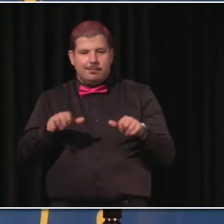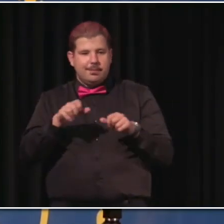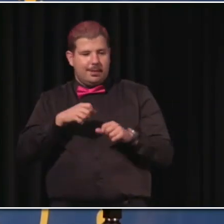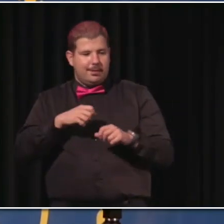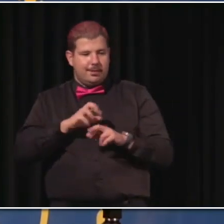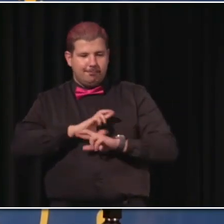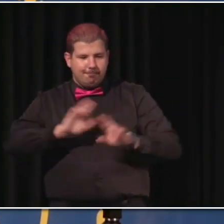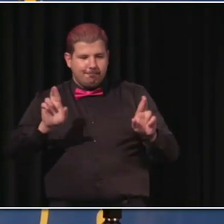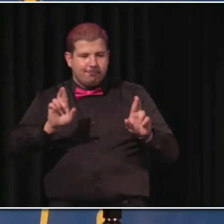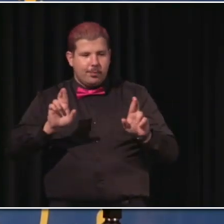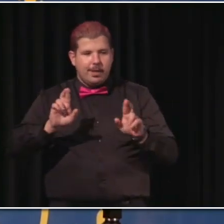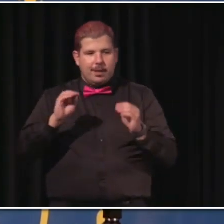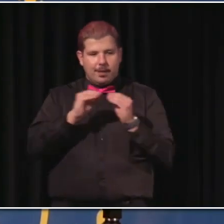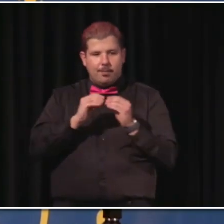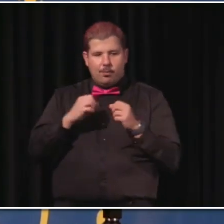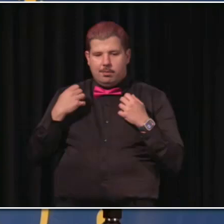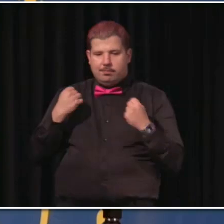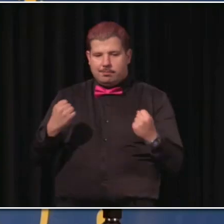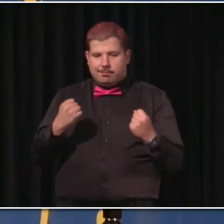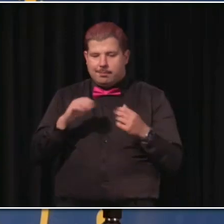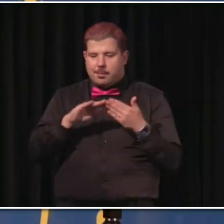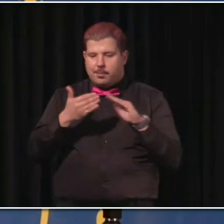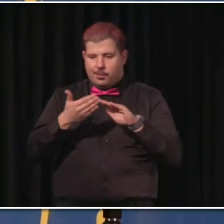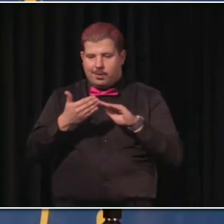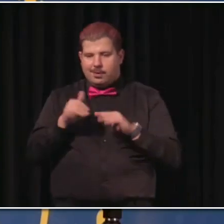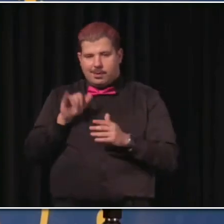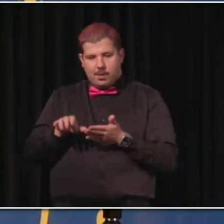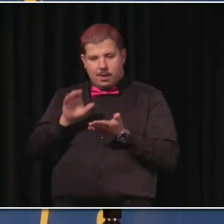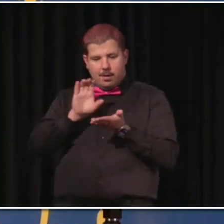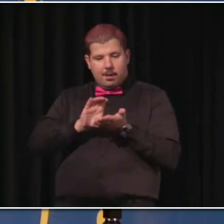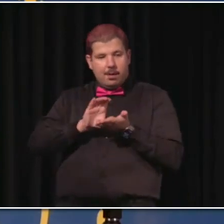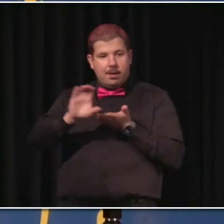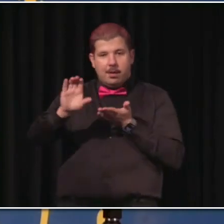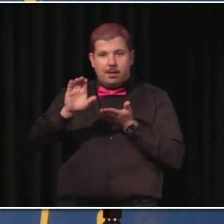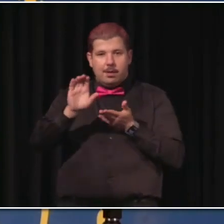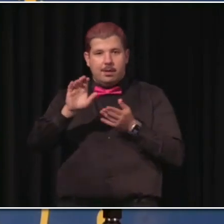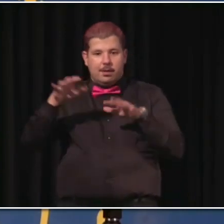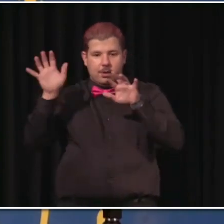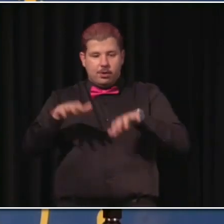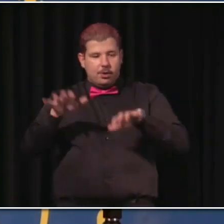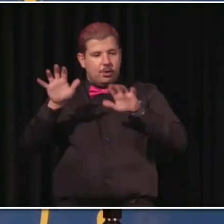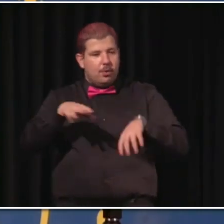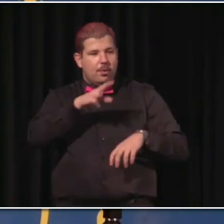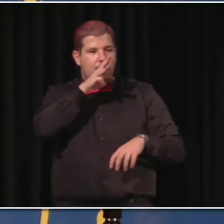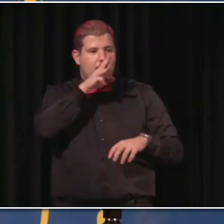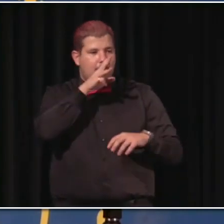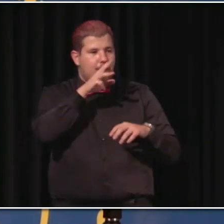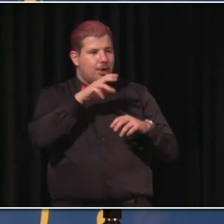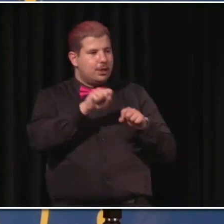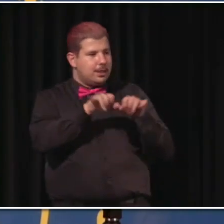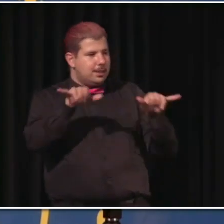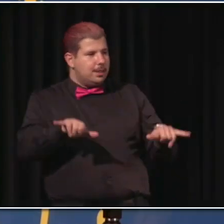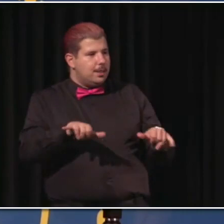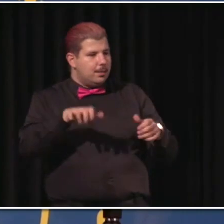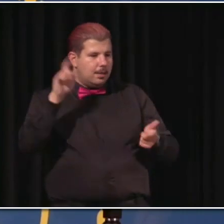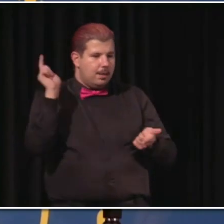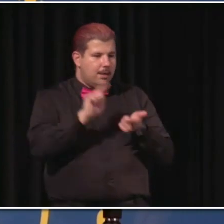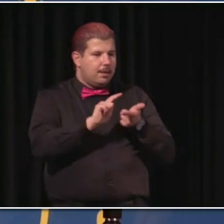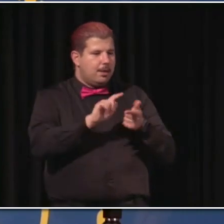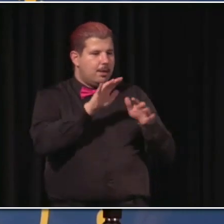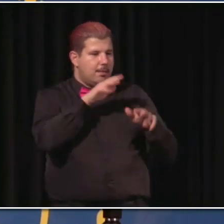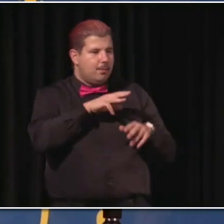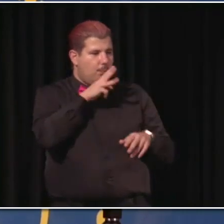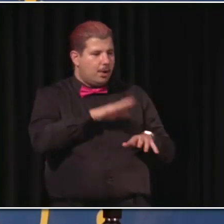resilient. That's why we're investing in stormwater infrastructure to reduce flooding, cut pollution,